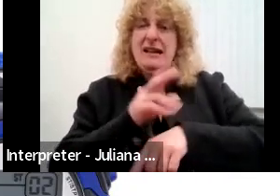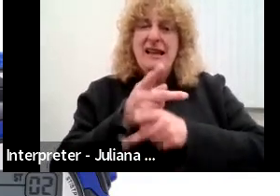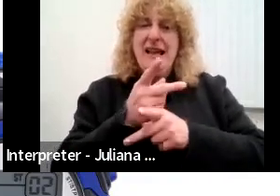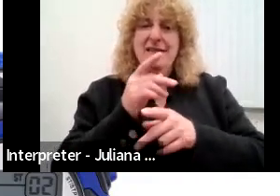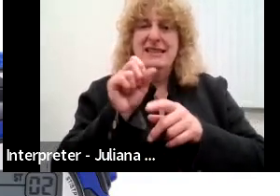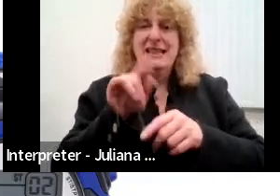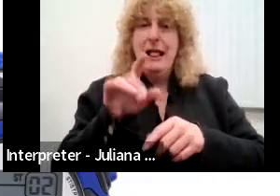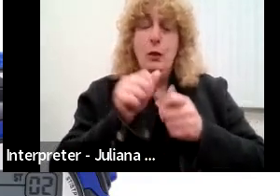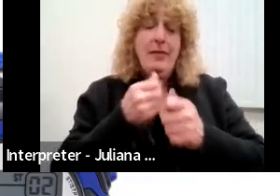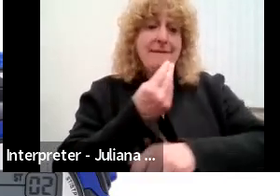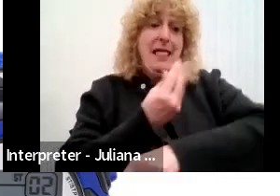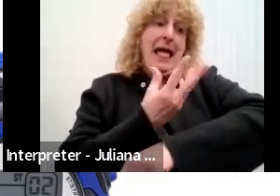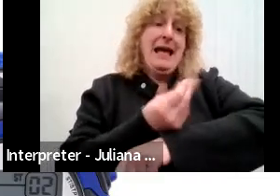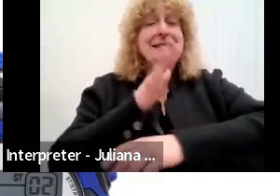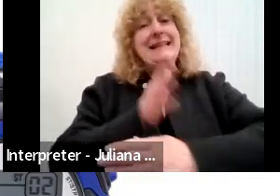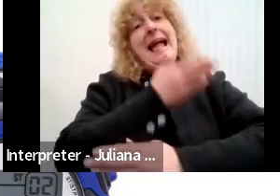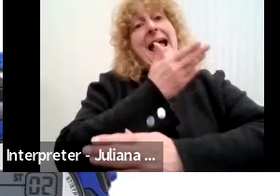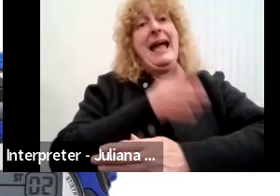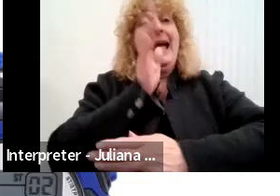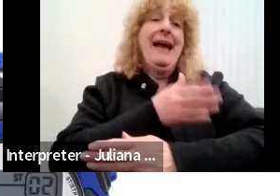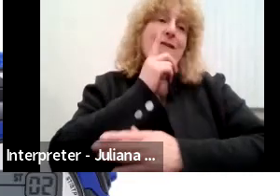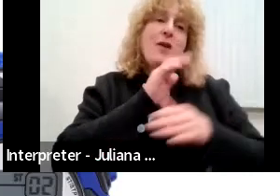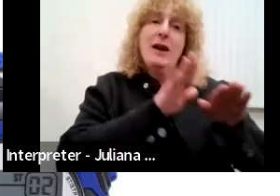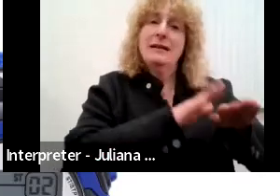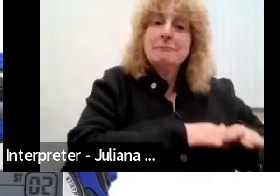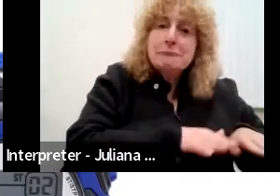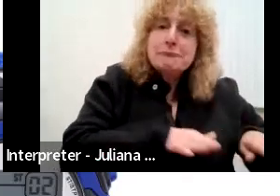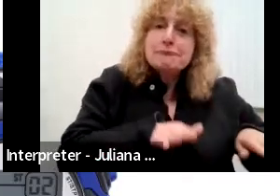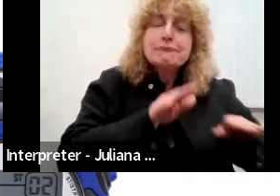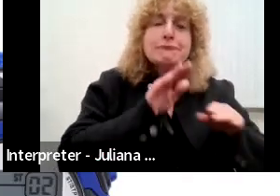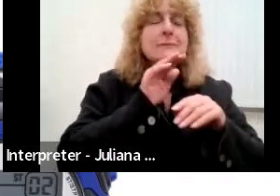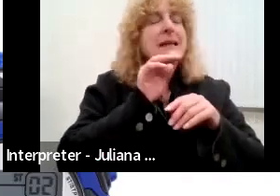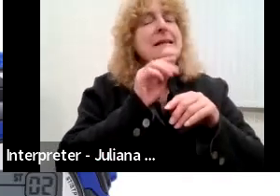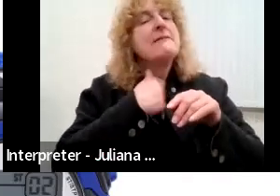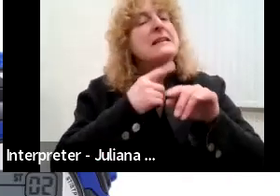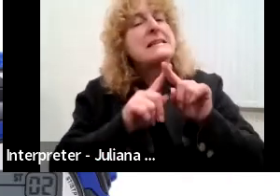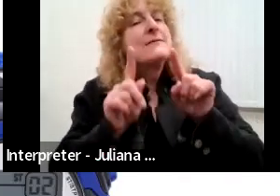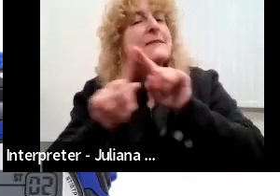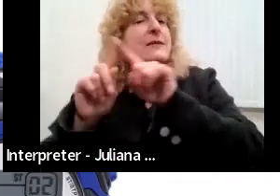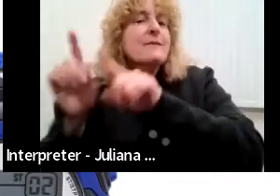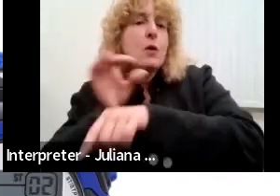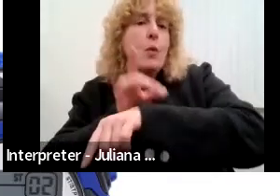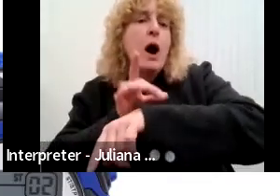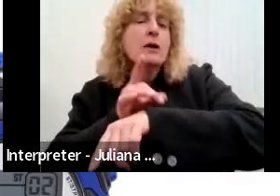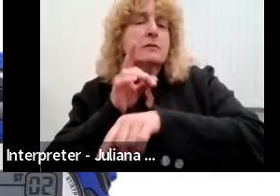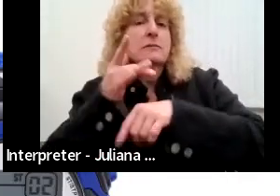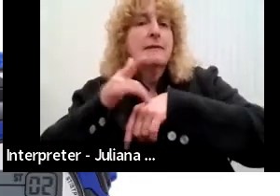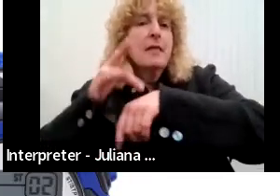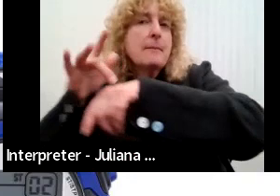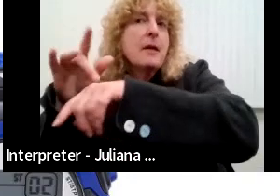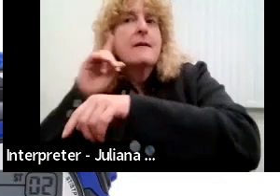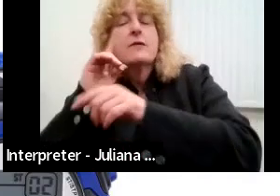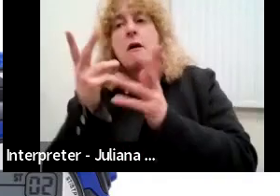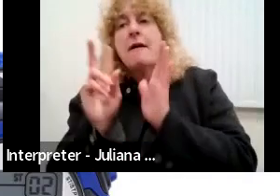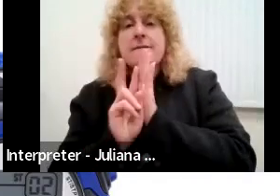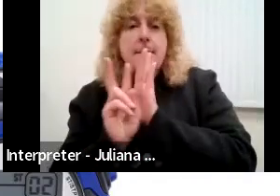flashing lights and singing songs like for toddlers. So there's different watches that are available that just kind of do like a